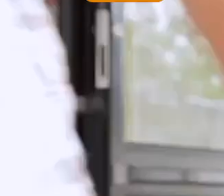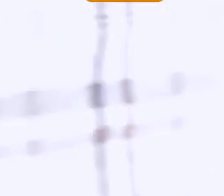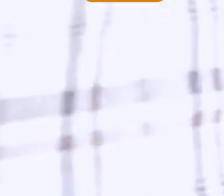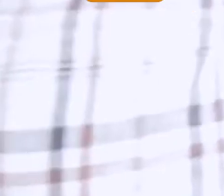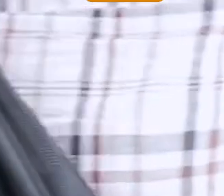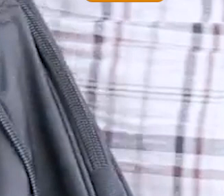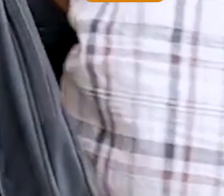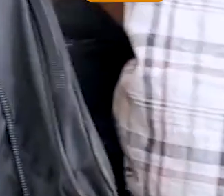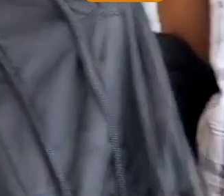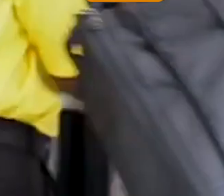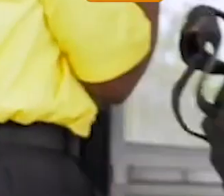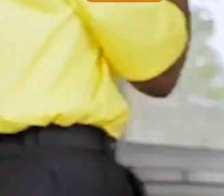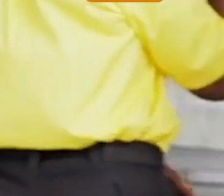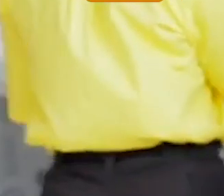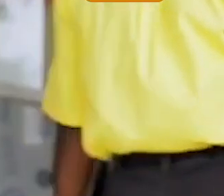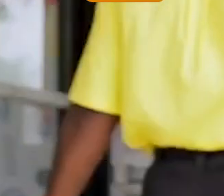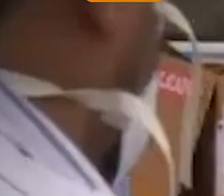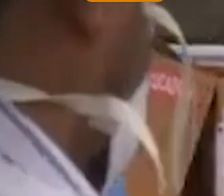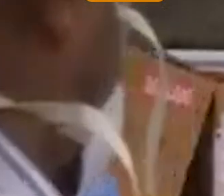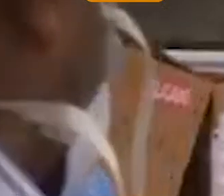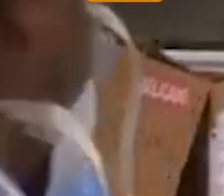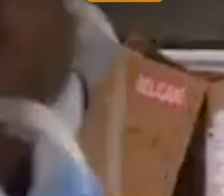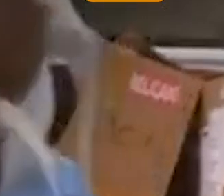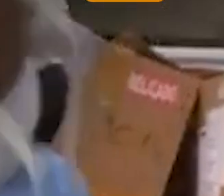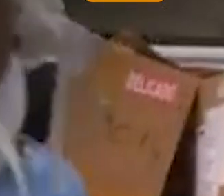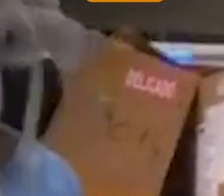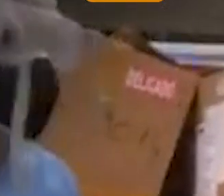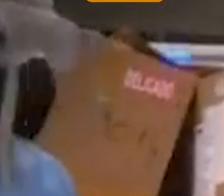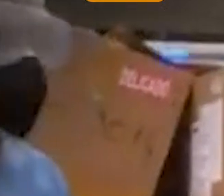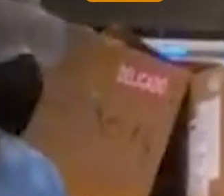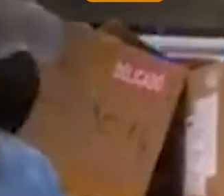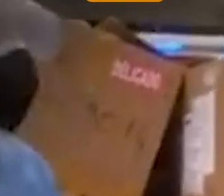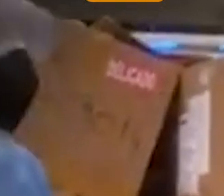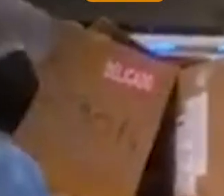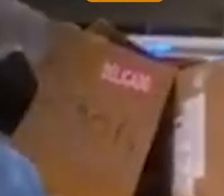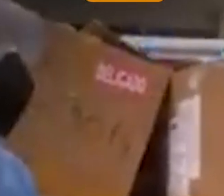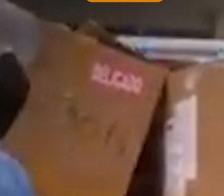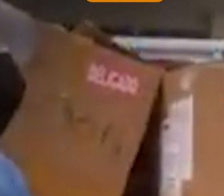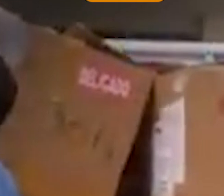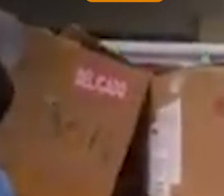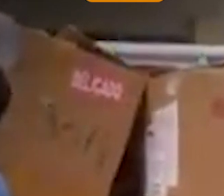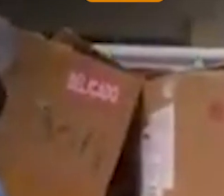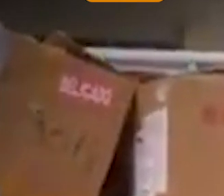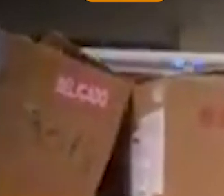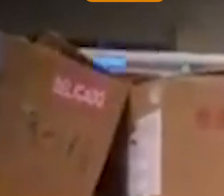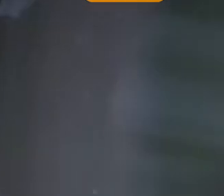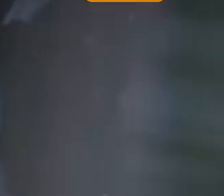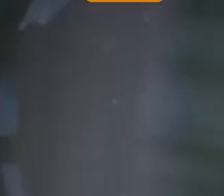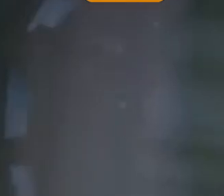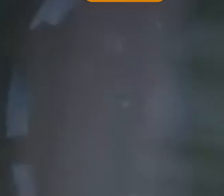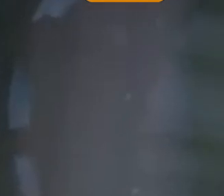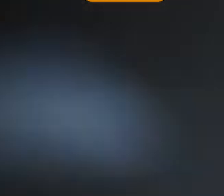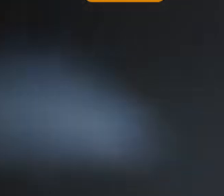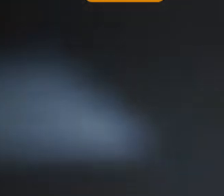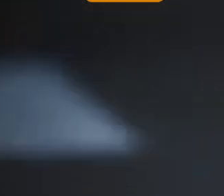vulnerable groups. However, in addition to an effective distribution plan, Dr. Tufton explains that public education